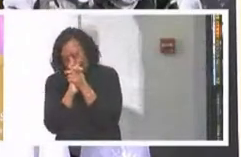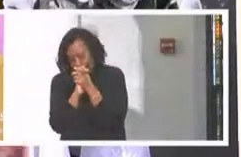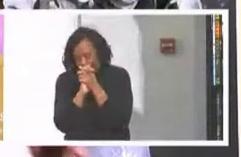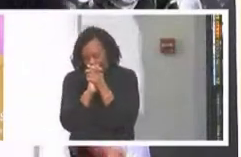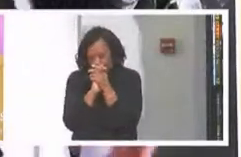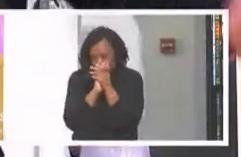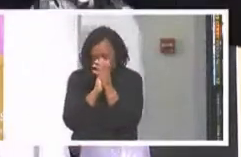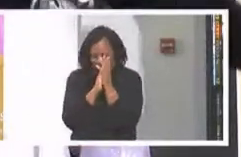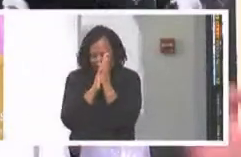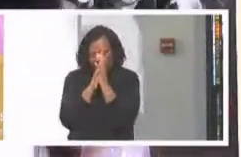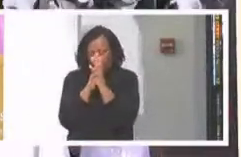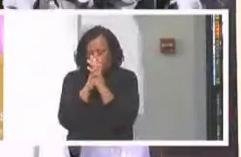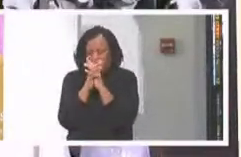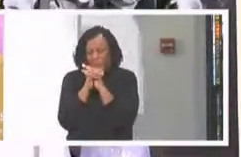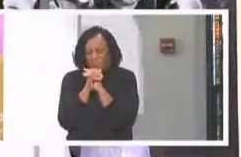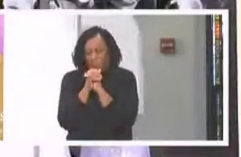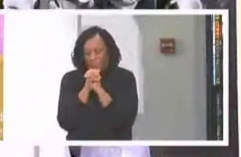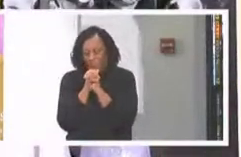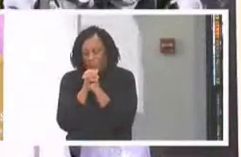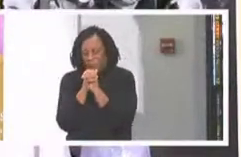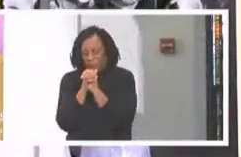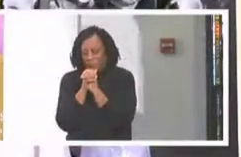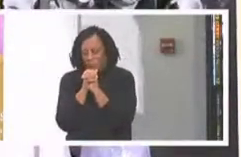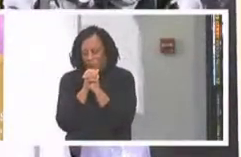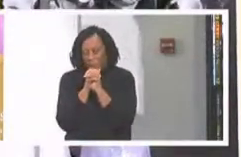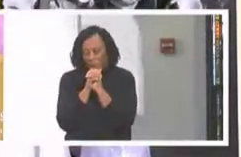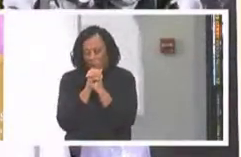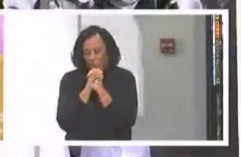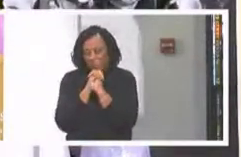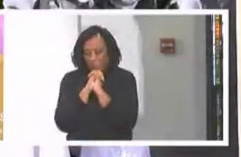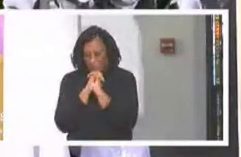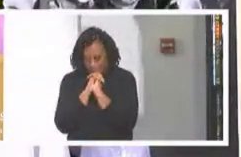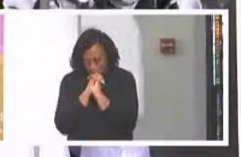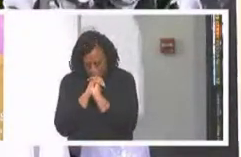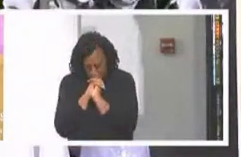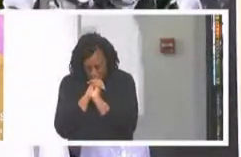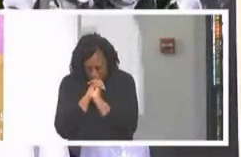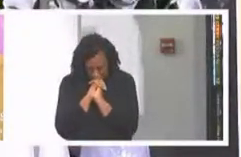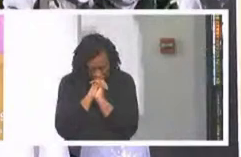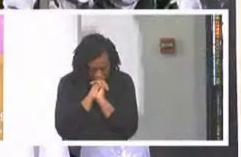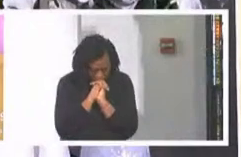Or bow your head. You don't have heads. Bow your head.